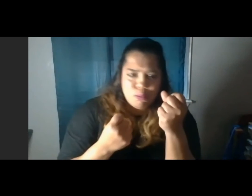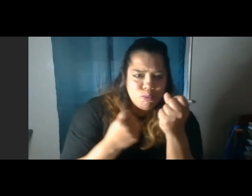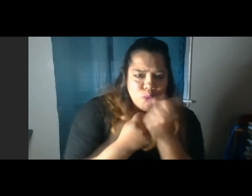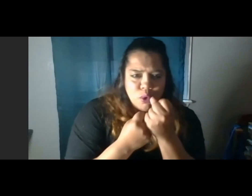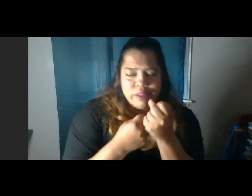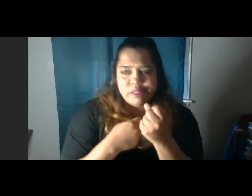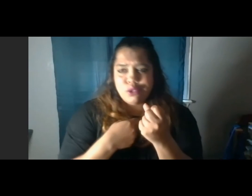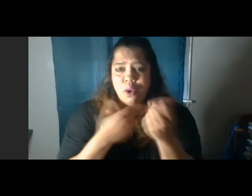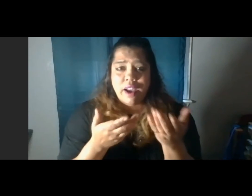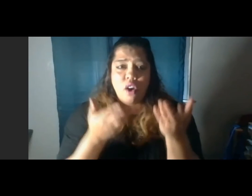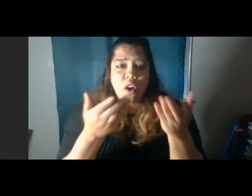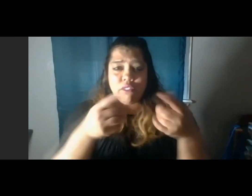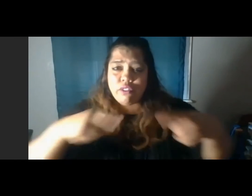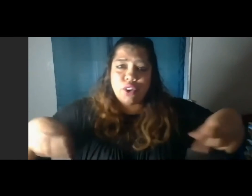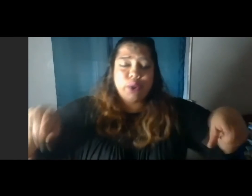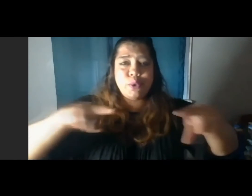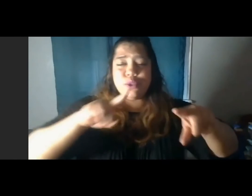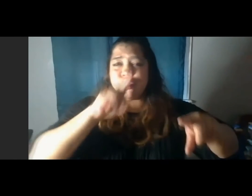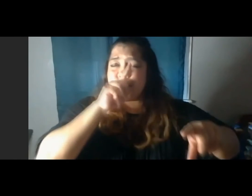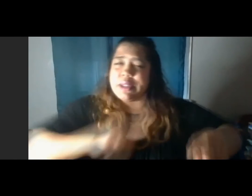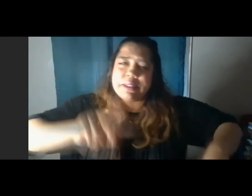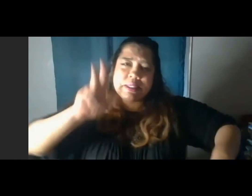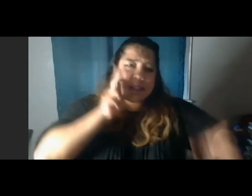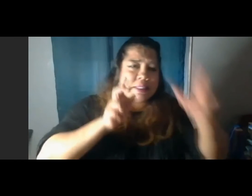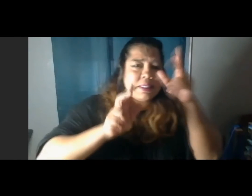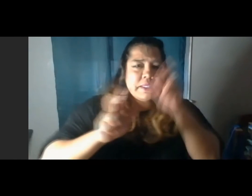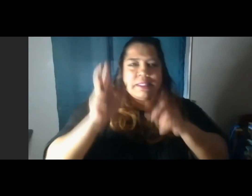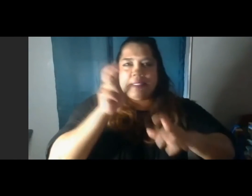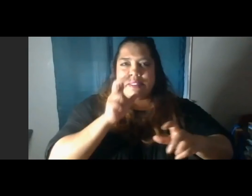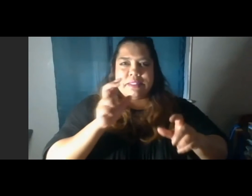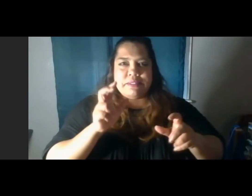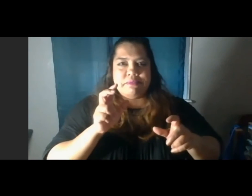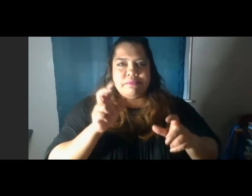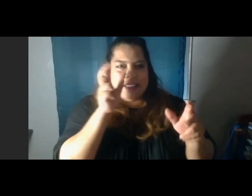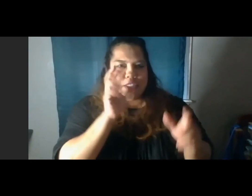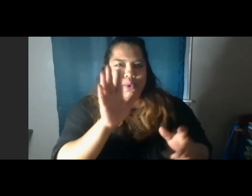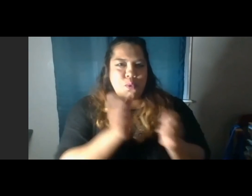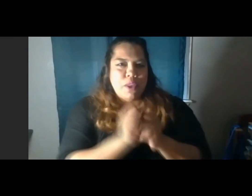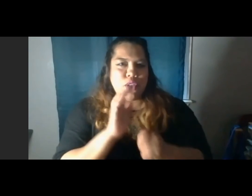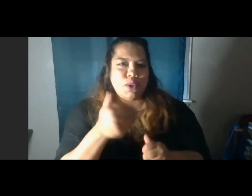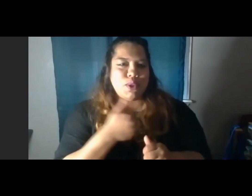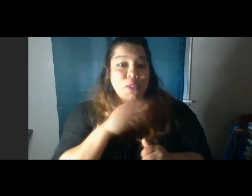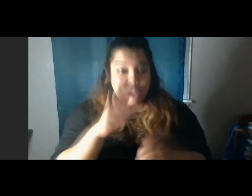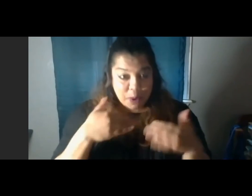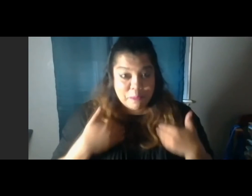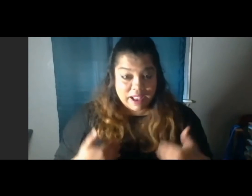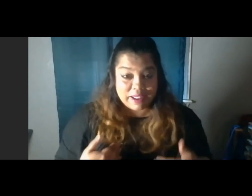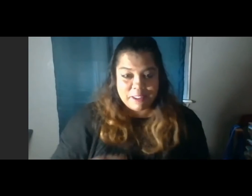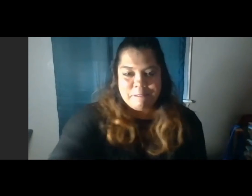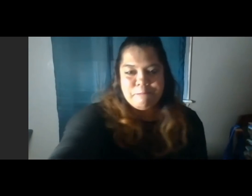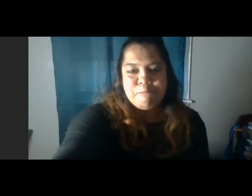to soak in a little bit deeper into the soul of your bodies. So with that being said, give thanks and praises.